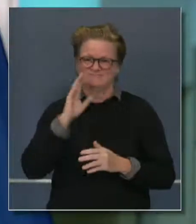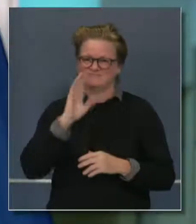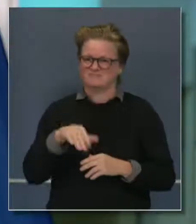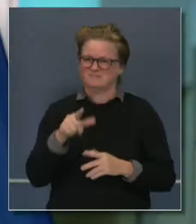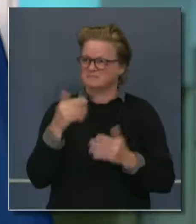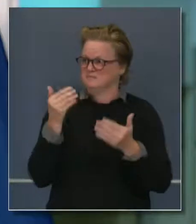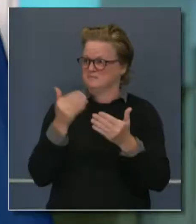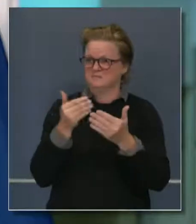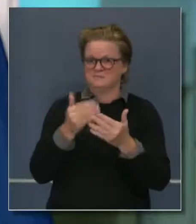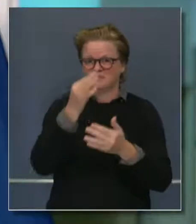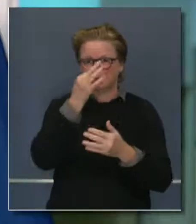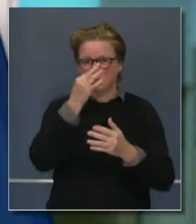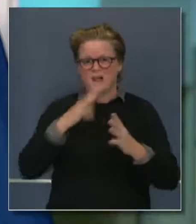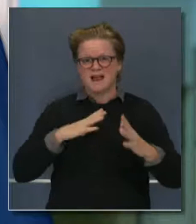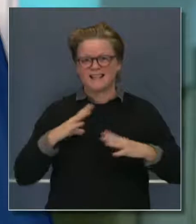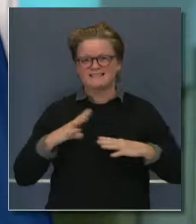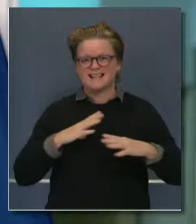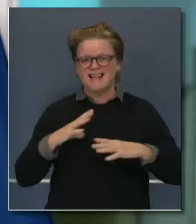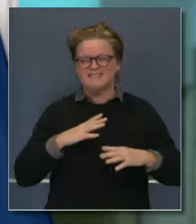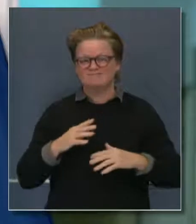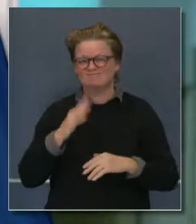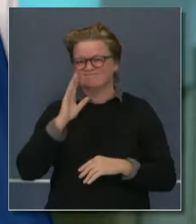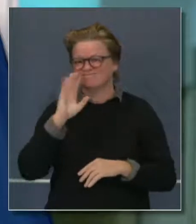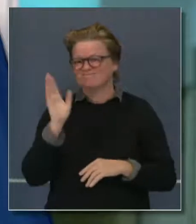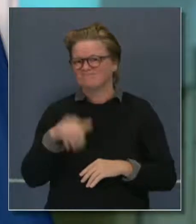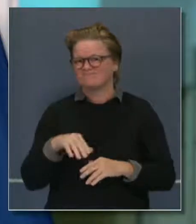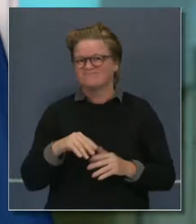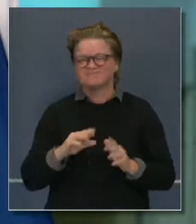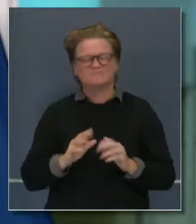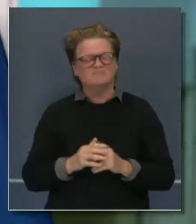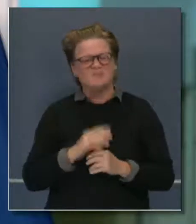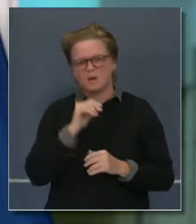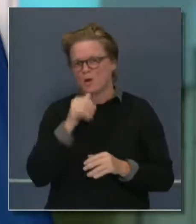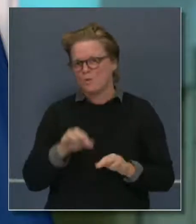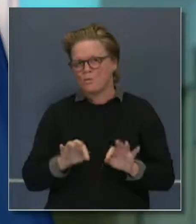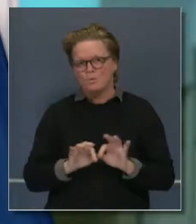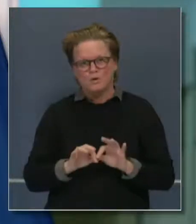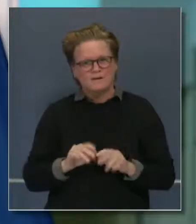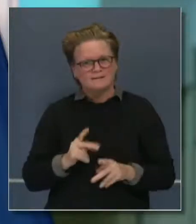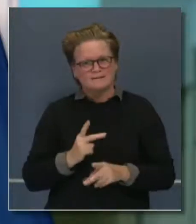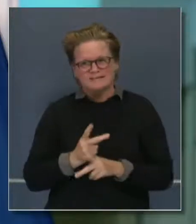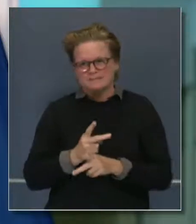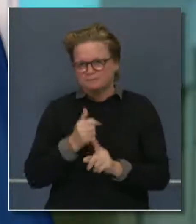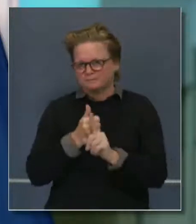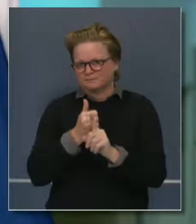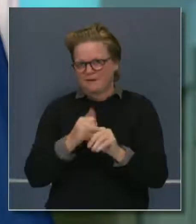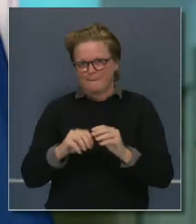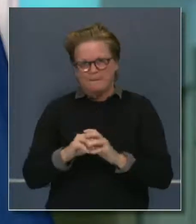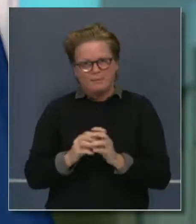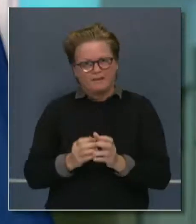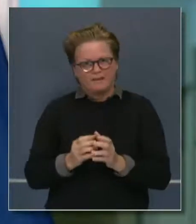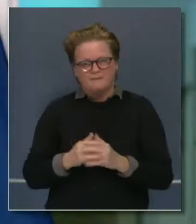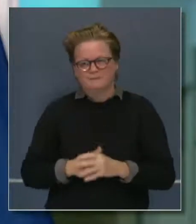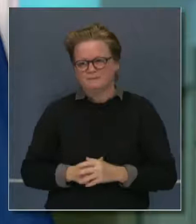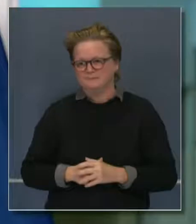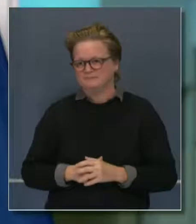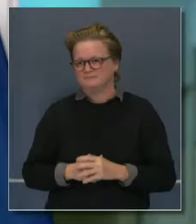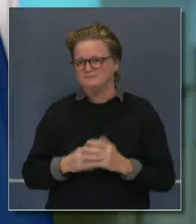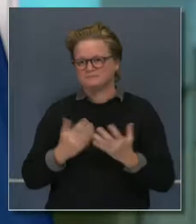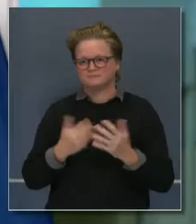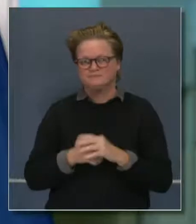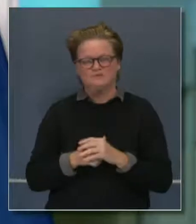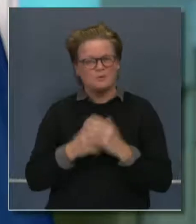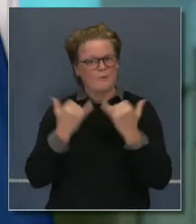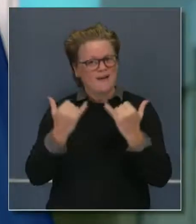the winter months present themselves more ferociously. So with that, I'm happy now, of course, to take any questions.